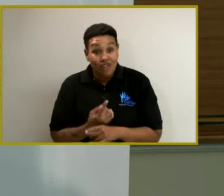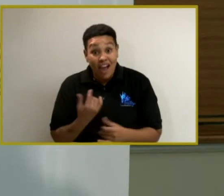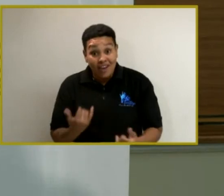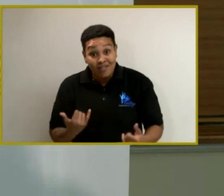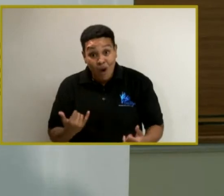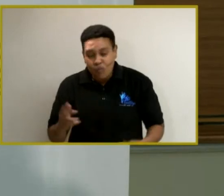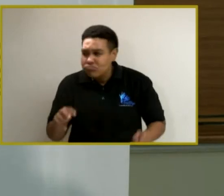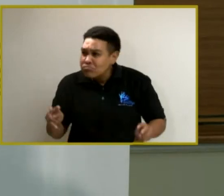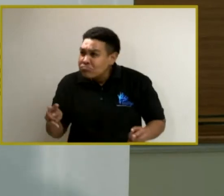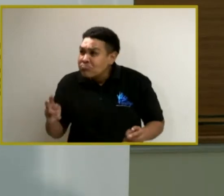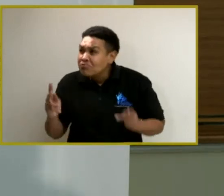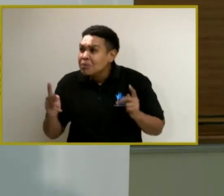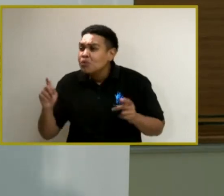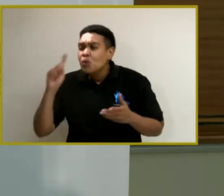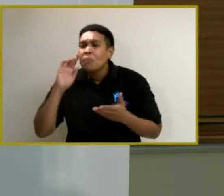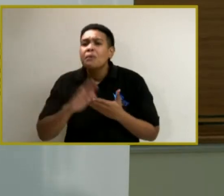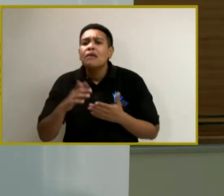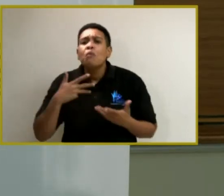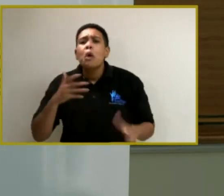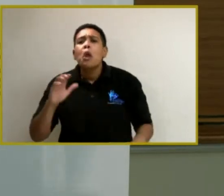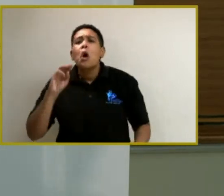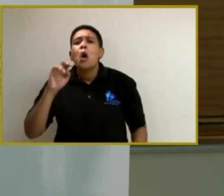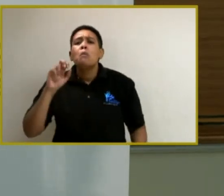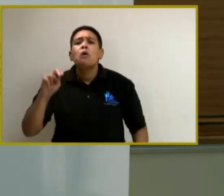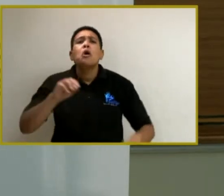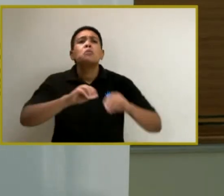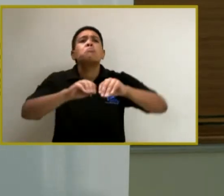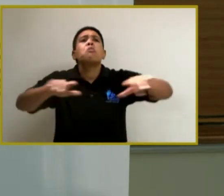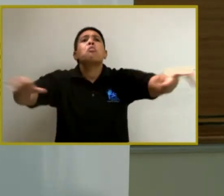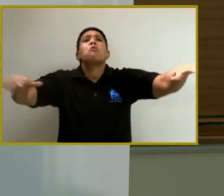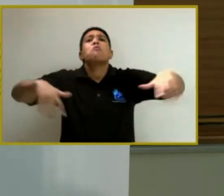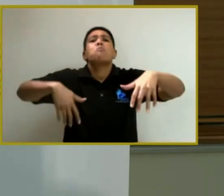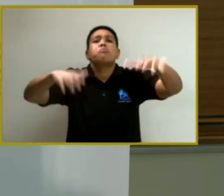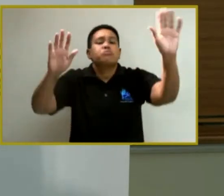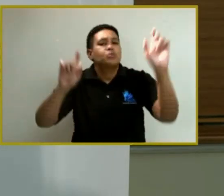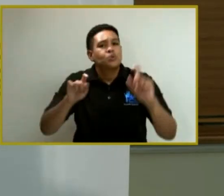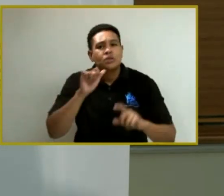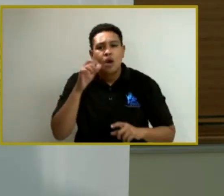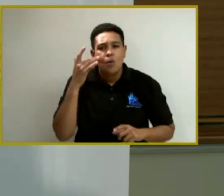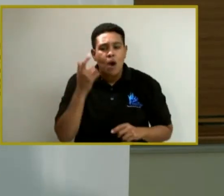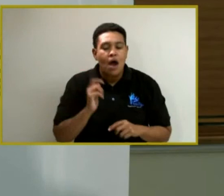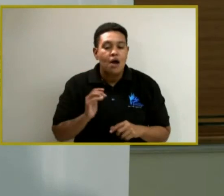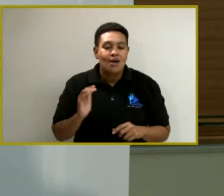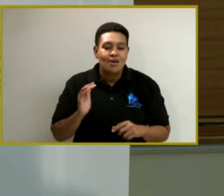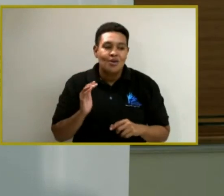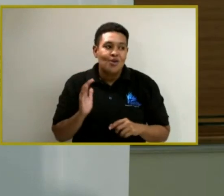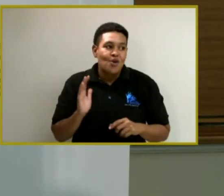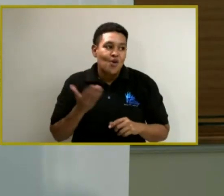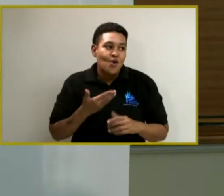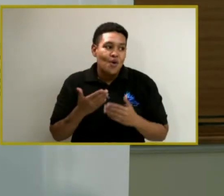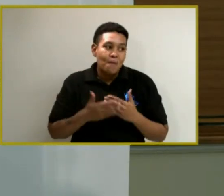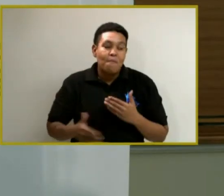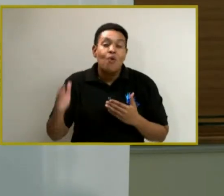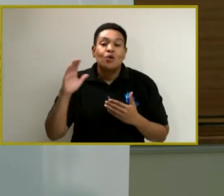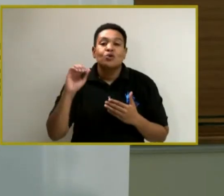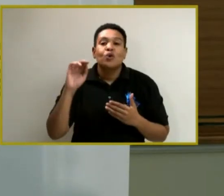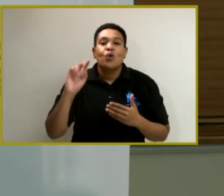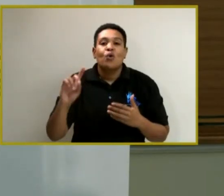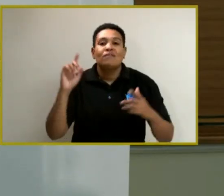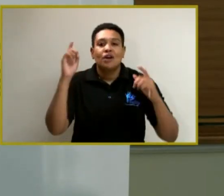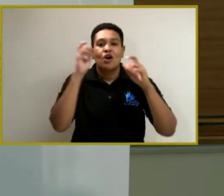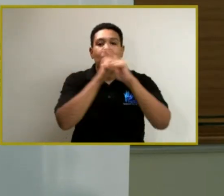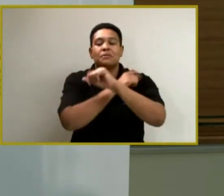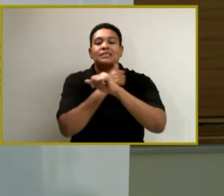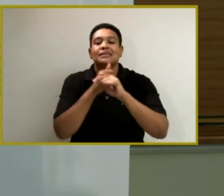we should just allow Omicron to fly through, because there is the post-COVID